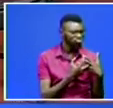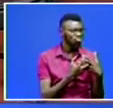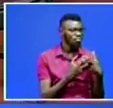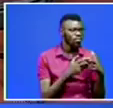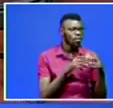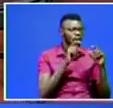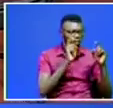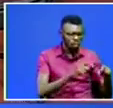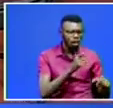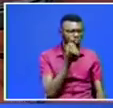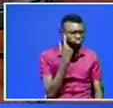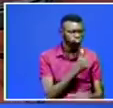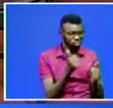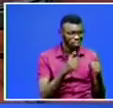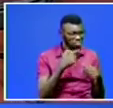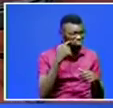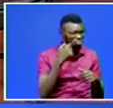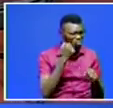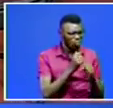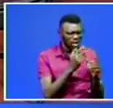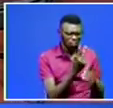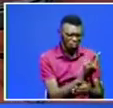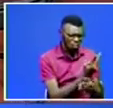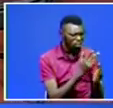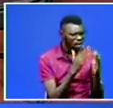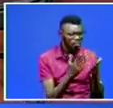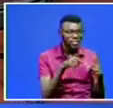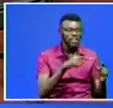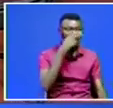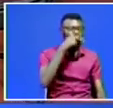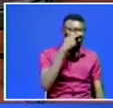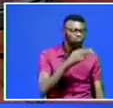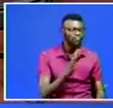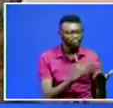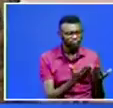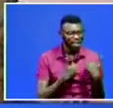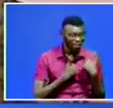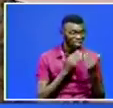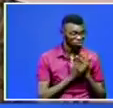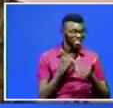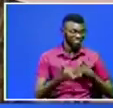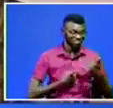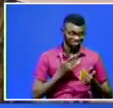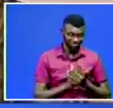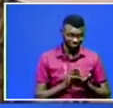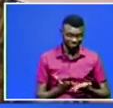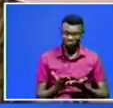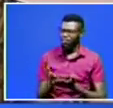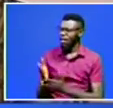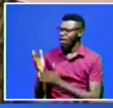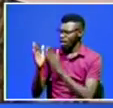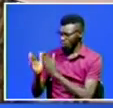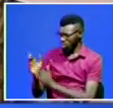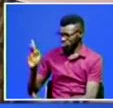mutual understanding. How is it working with him? Because he's a comedian, he's a singer, it must be interesting on stage, yeah? Pascal is